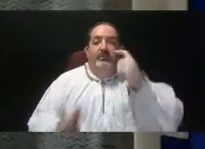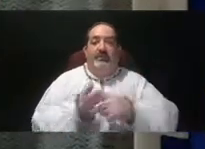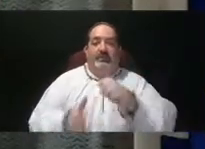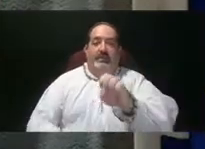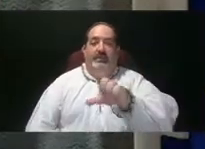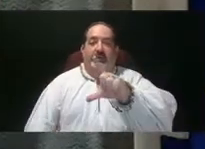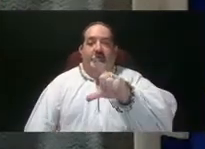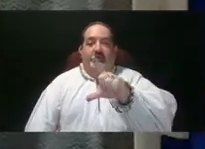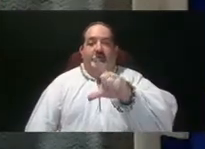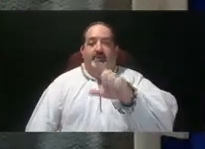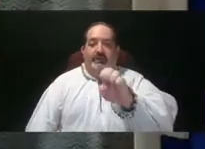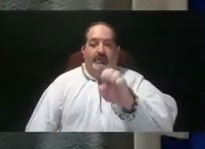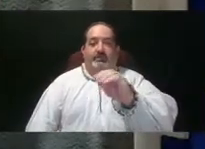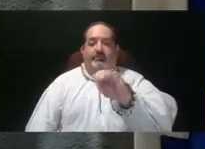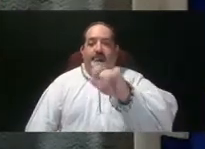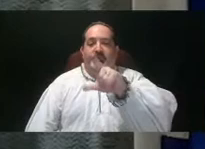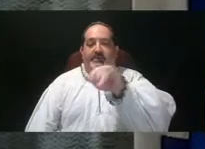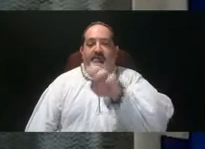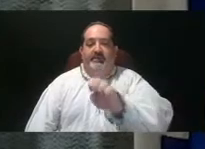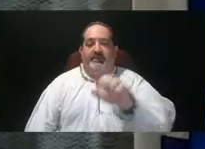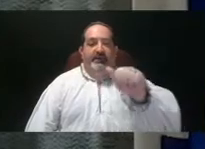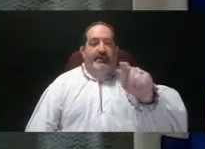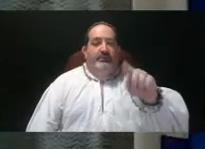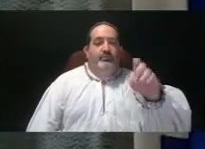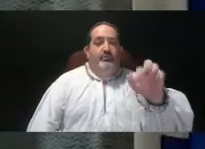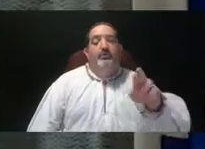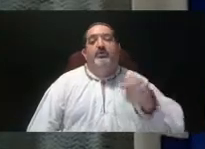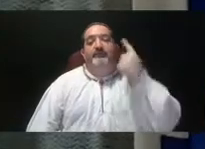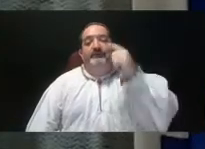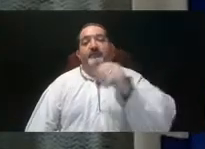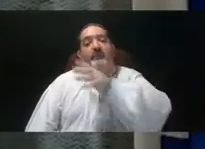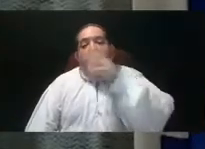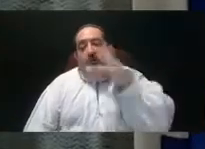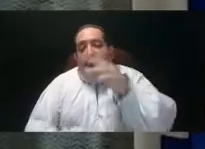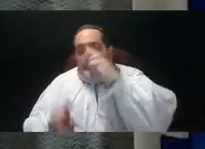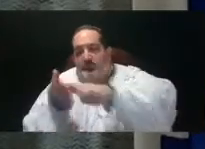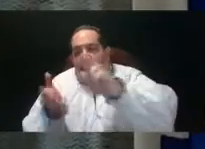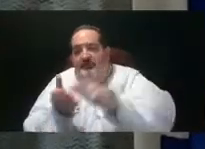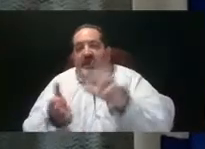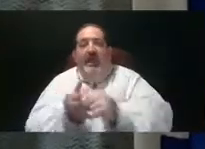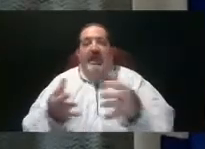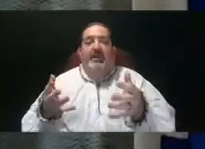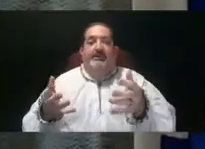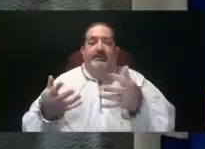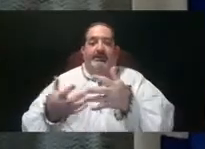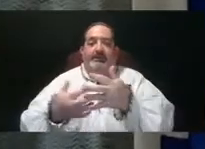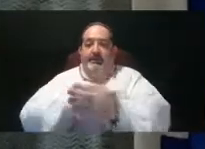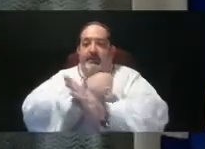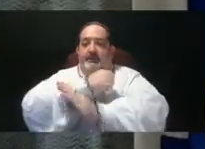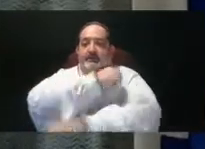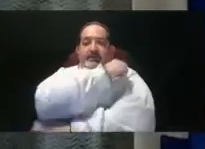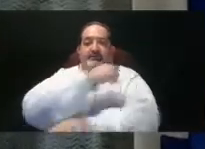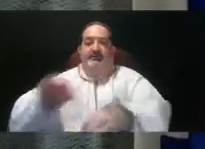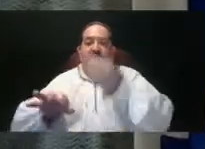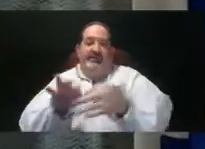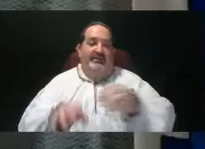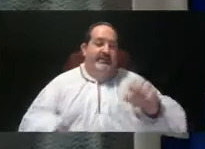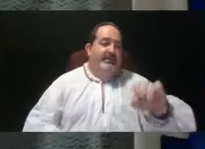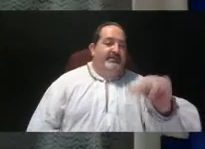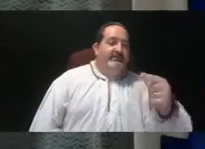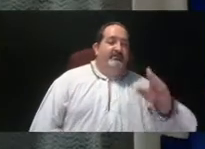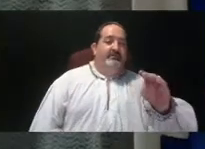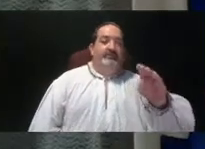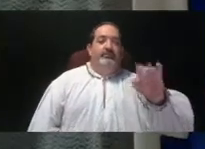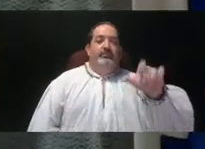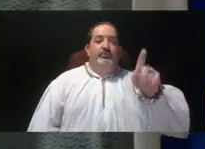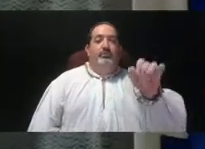Emmeline Atmore for basket weaving and period agricultural research, and Sigbjorn Sigmundarson for period hound